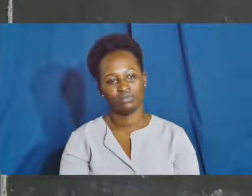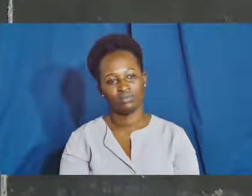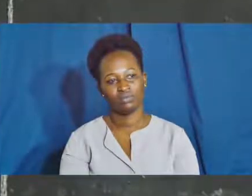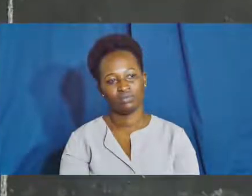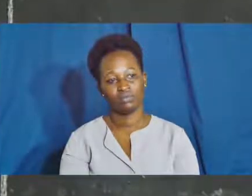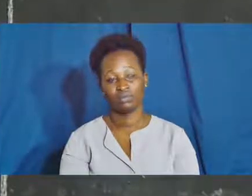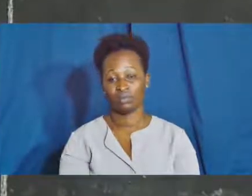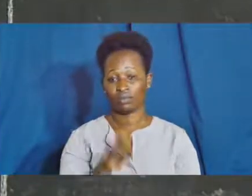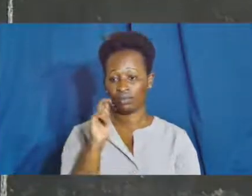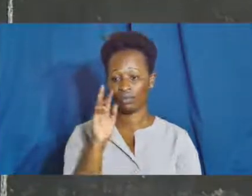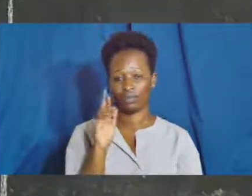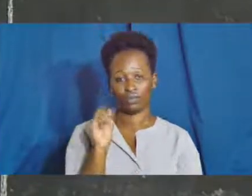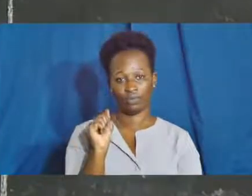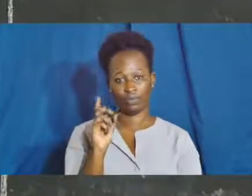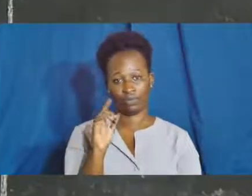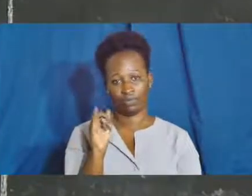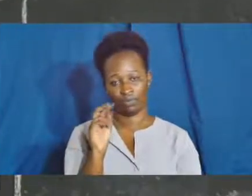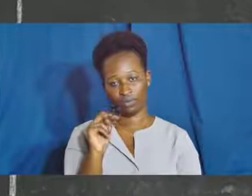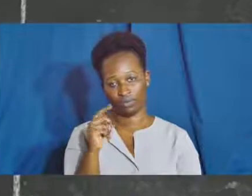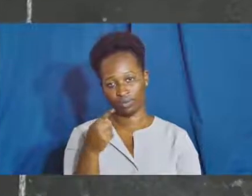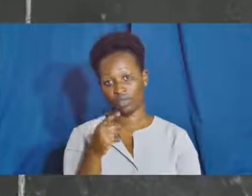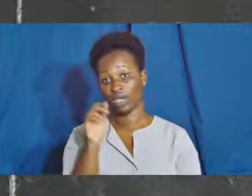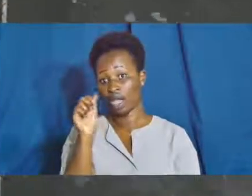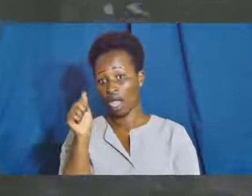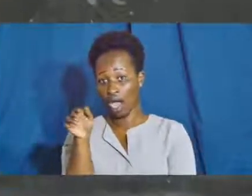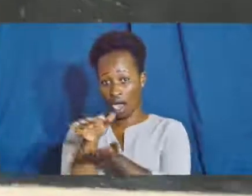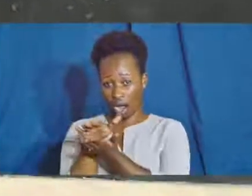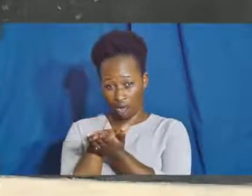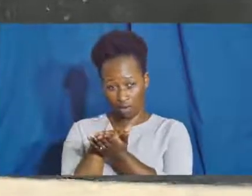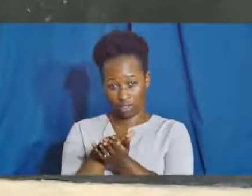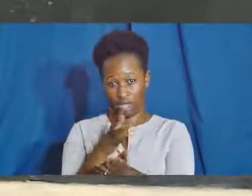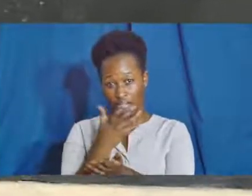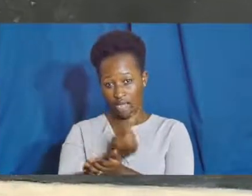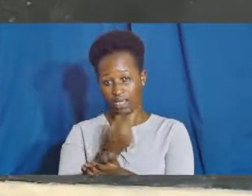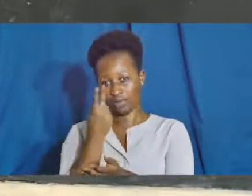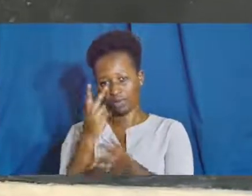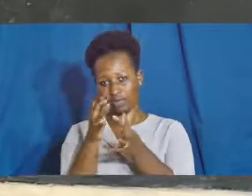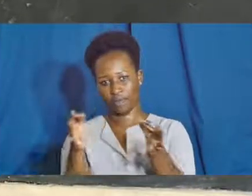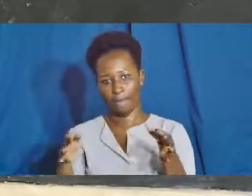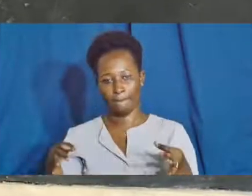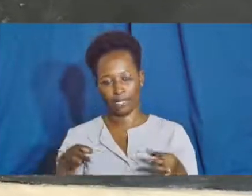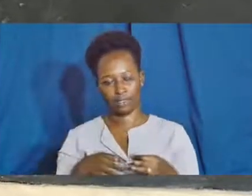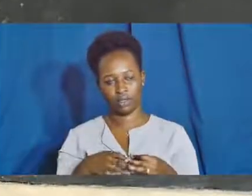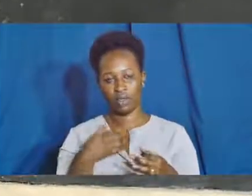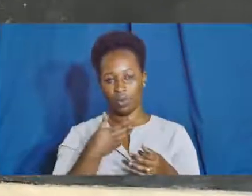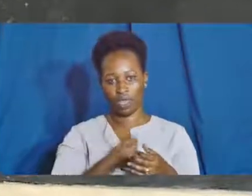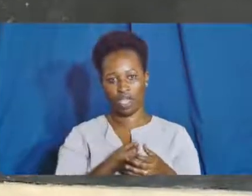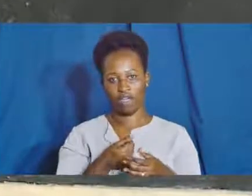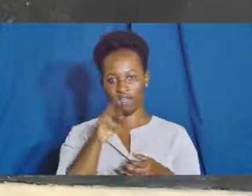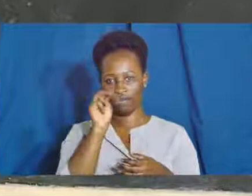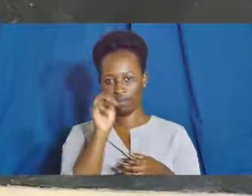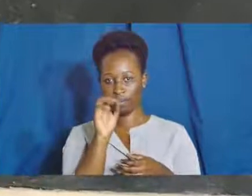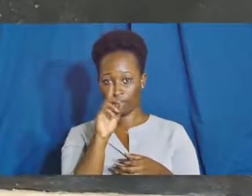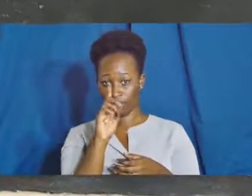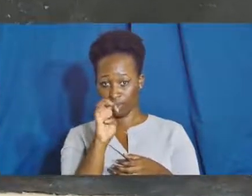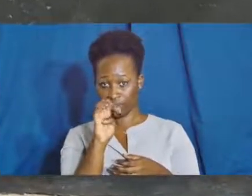So a trading account has two formats. We have the modern format, which is